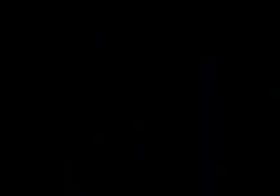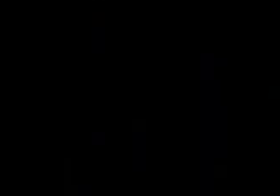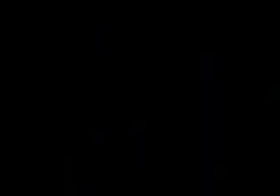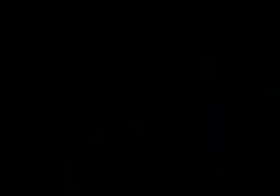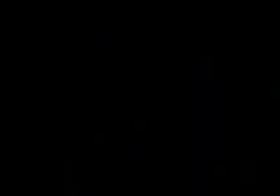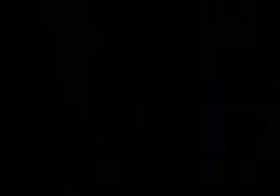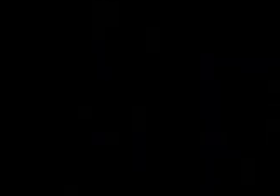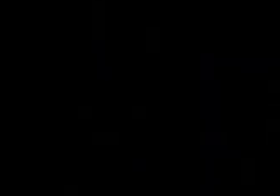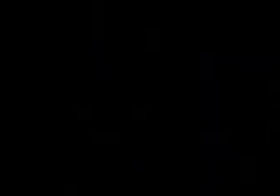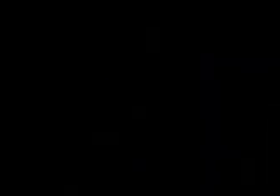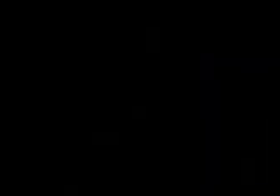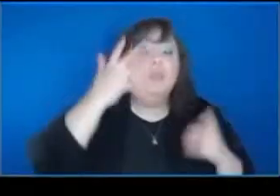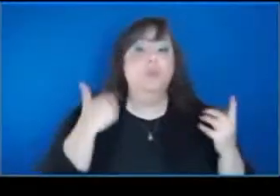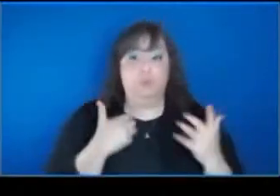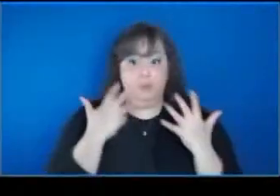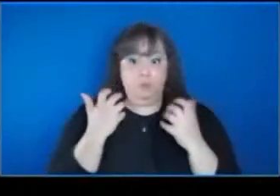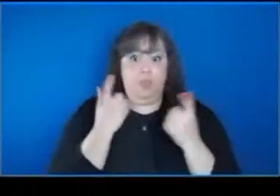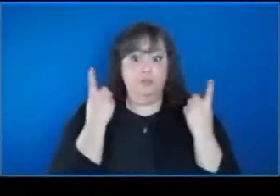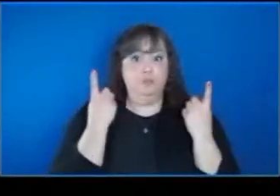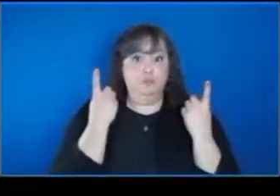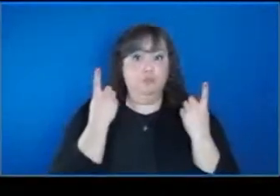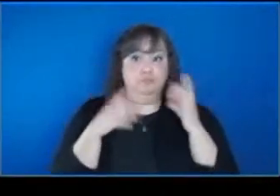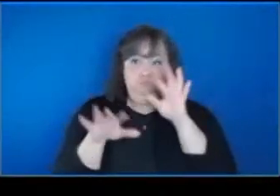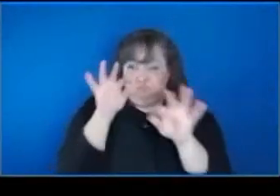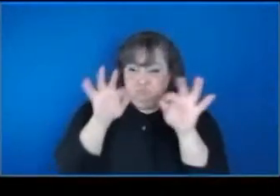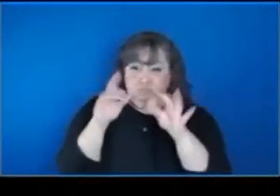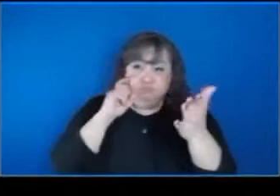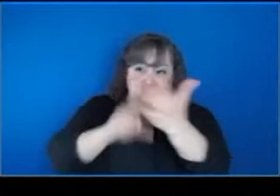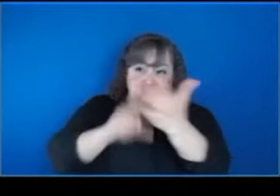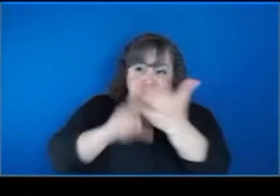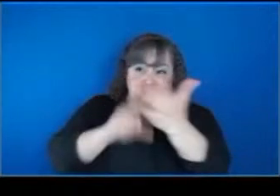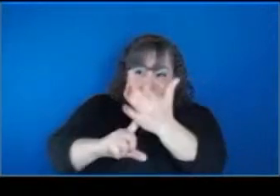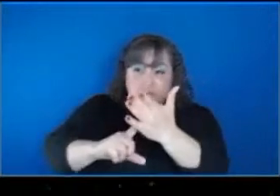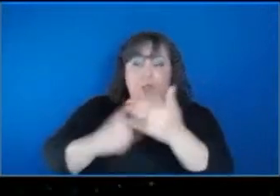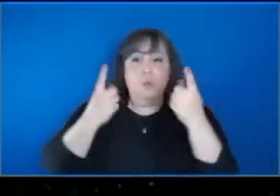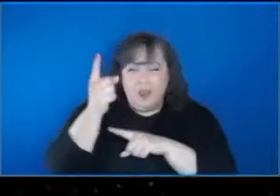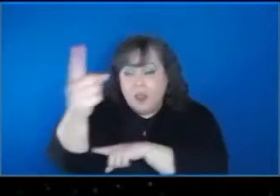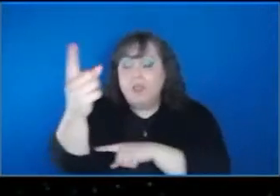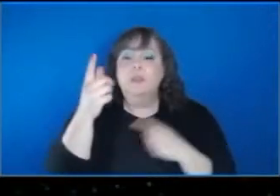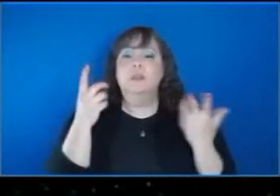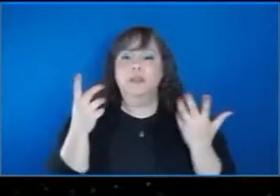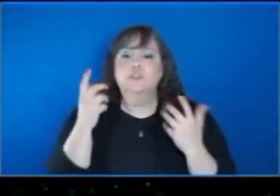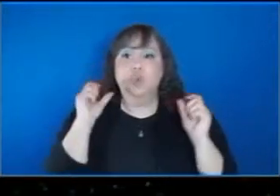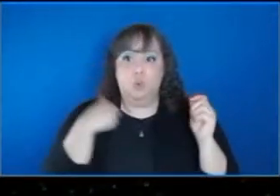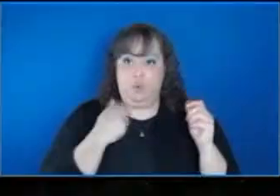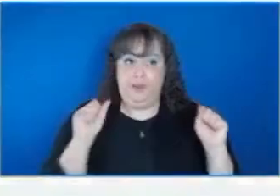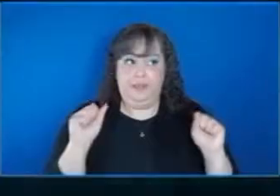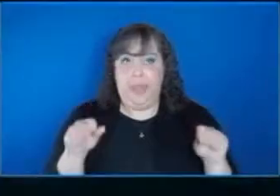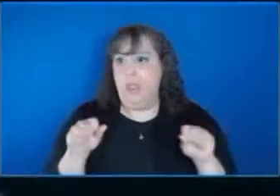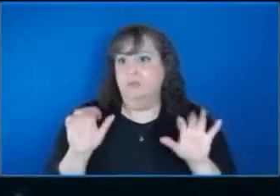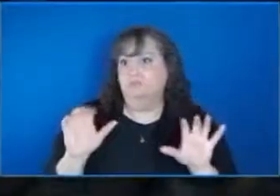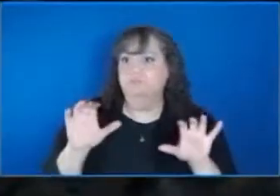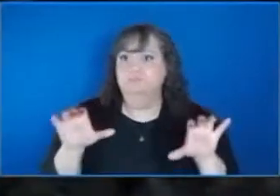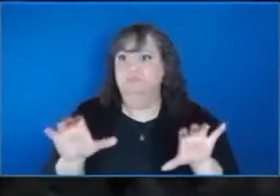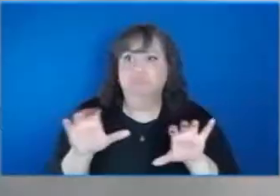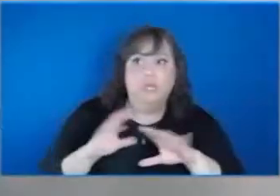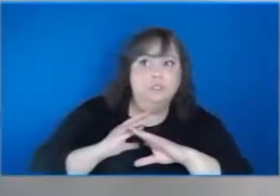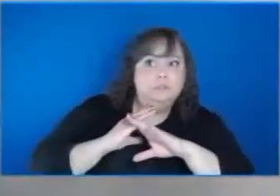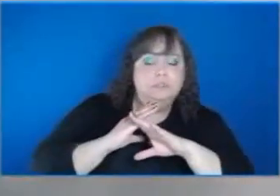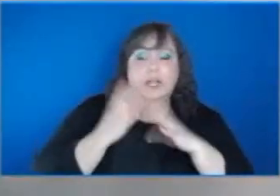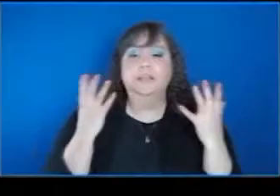The Earth, so we have lots of time to take action if we ever find one that's really headed in our direction. Asteroids are both a